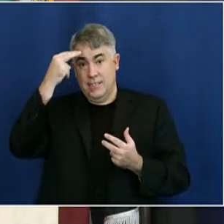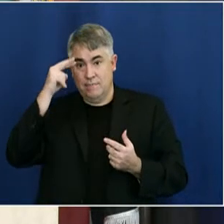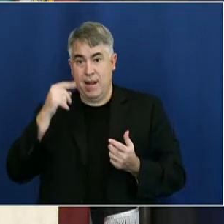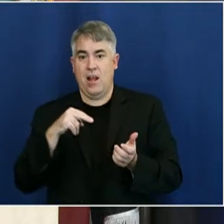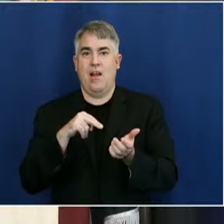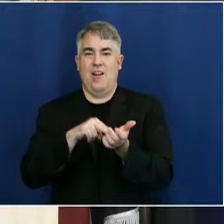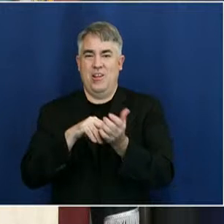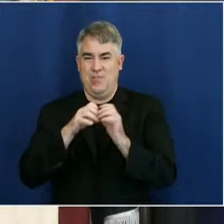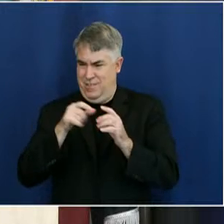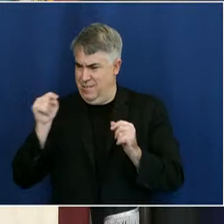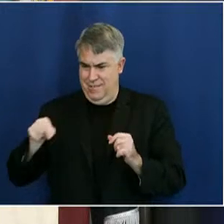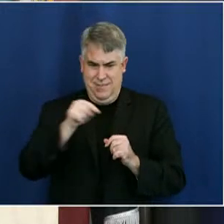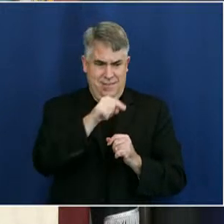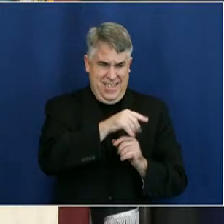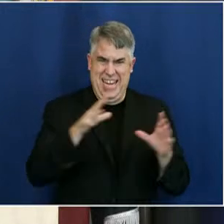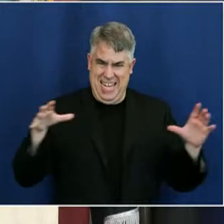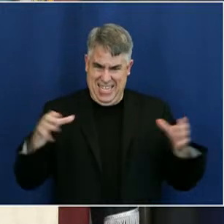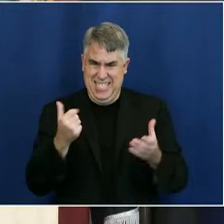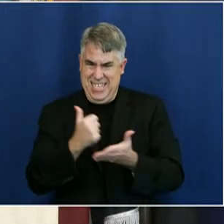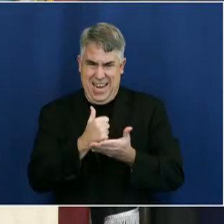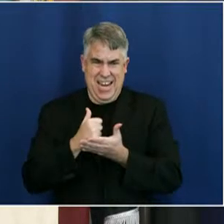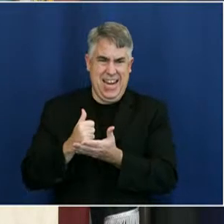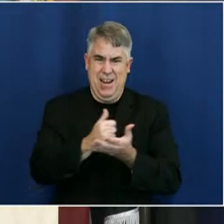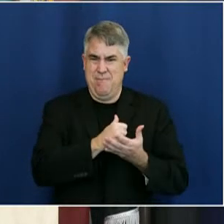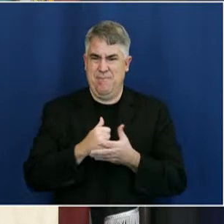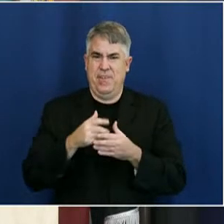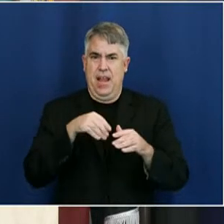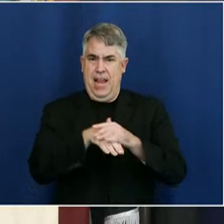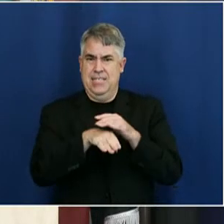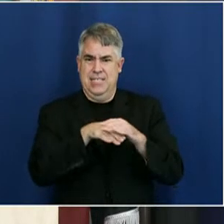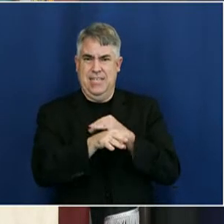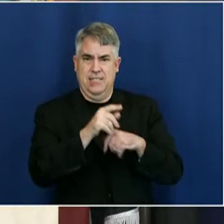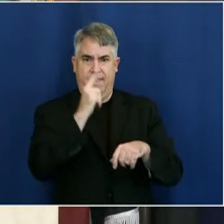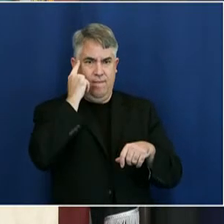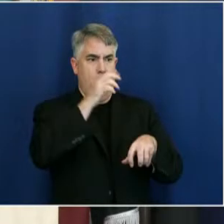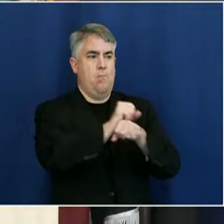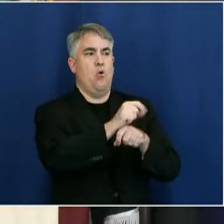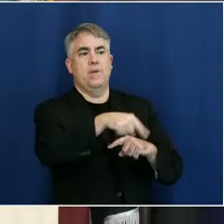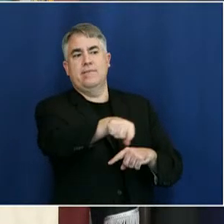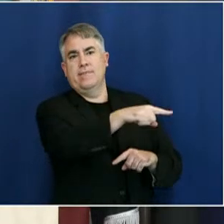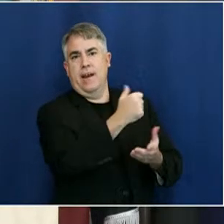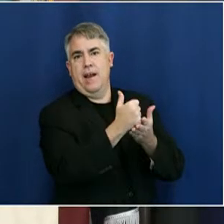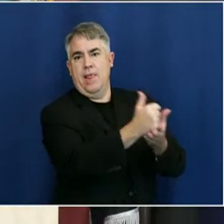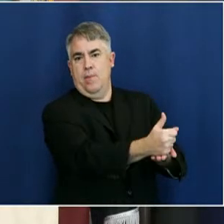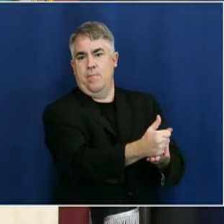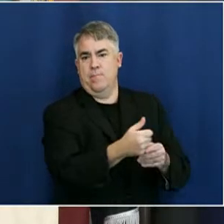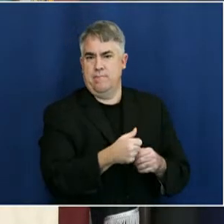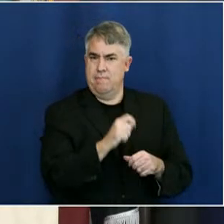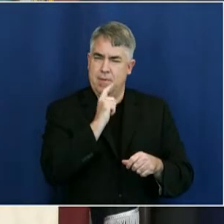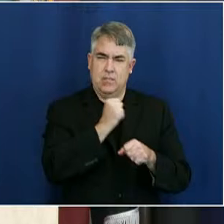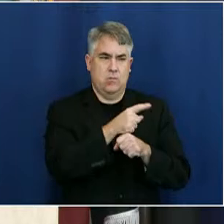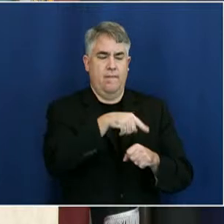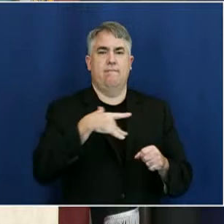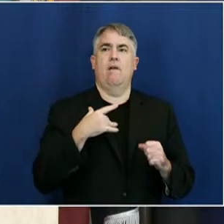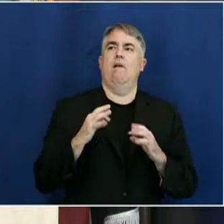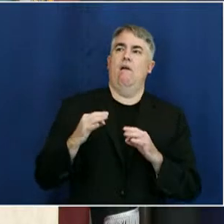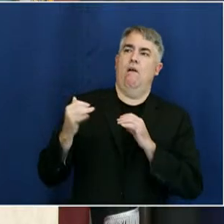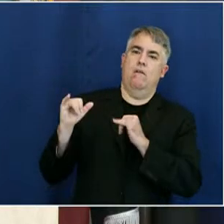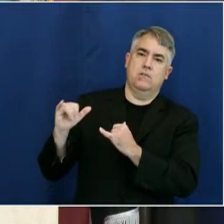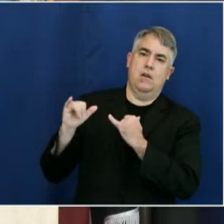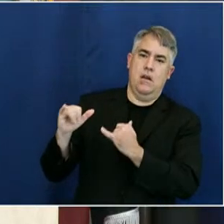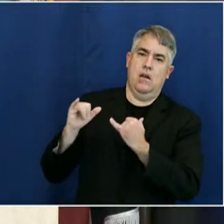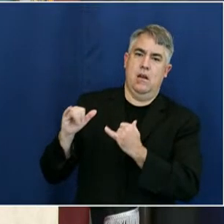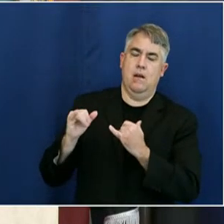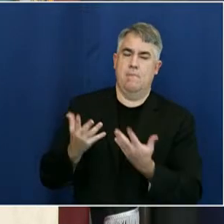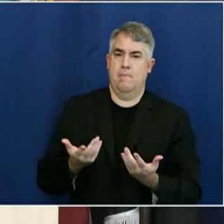to vaccines, to appointments, and working to make sure that we are doing things in an equitable way. And then mobile teams are already out